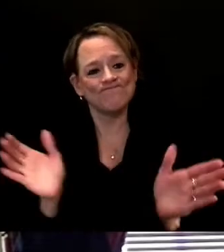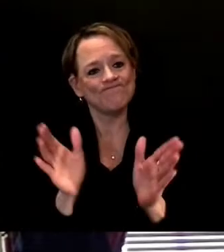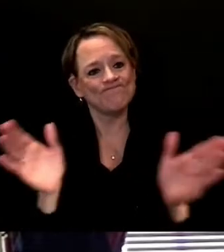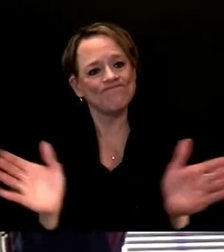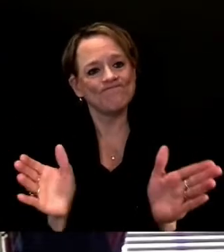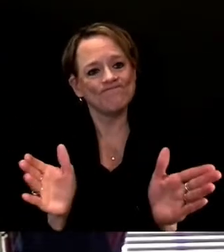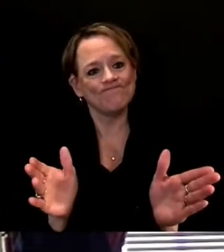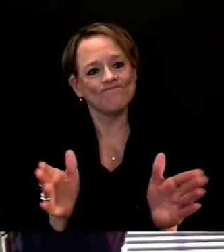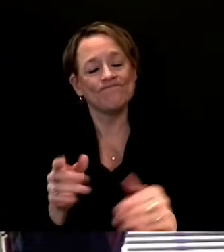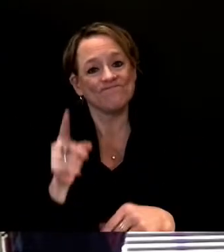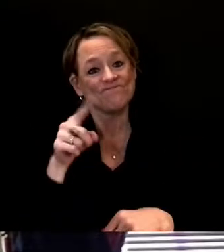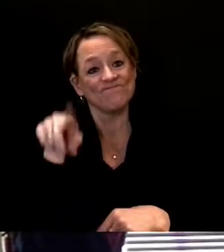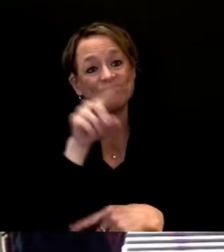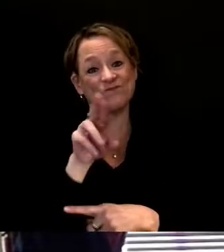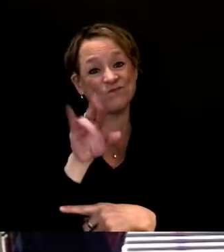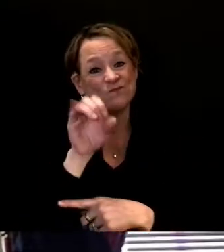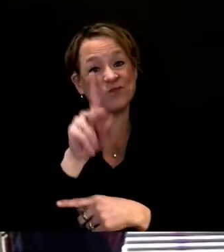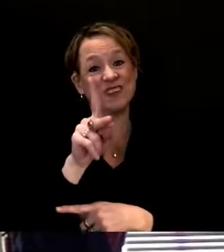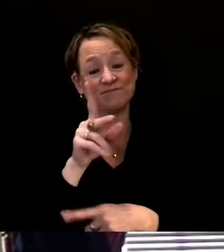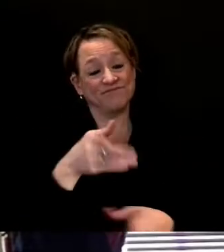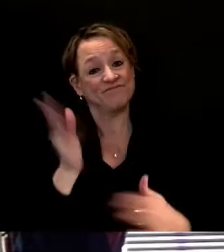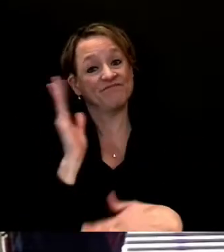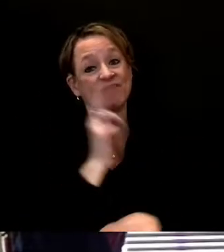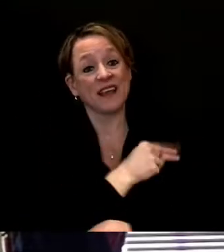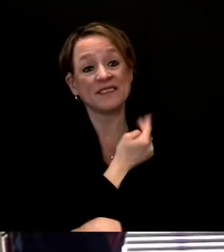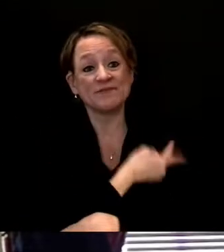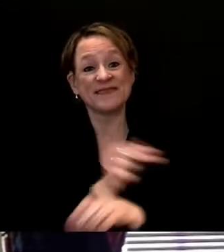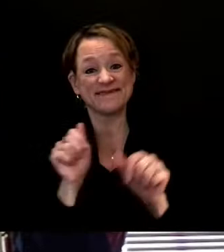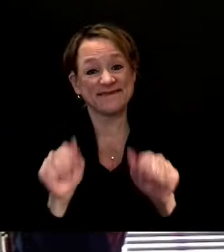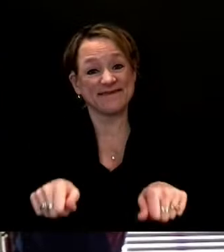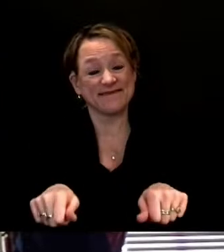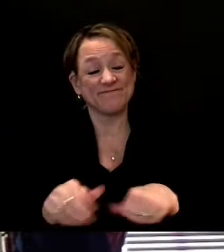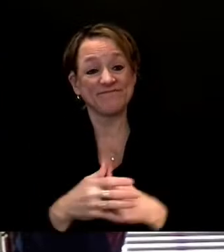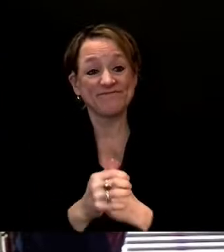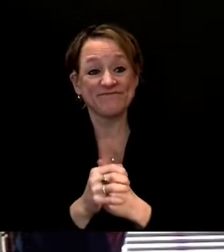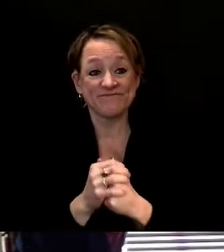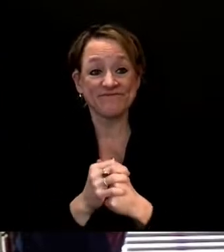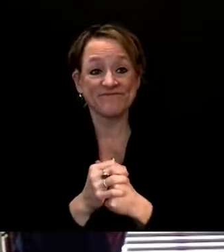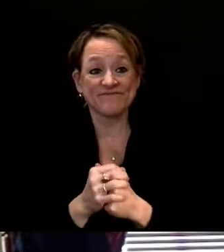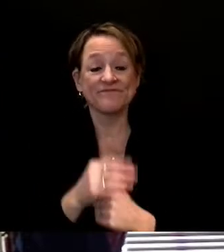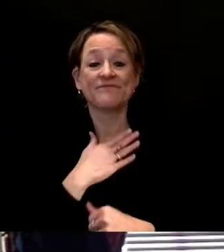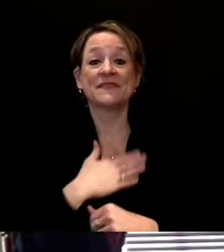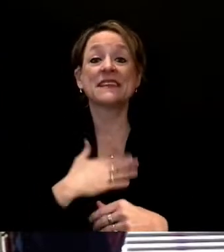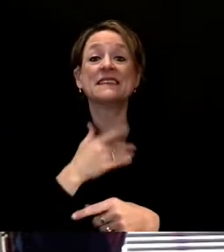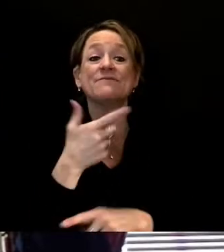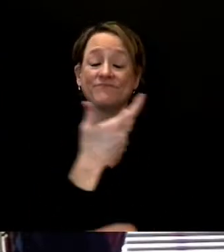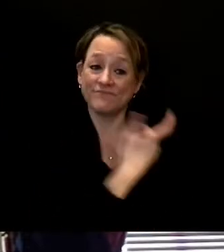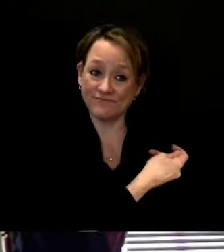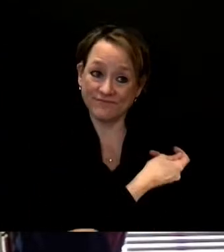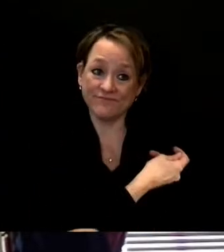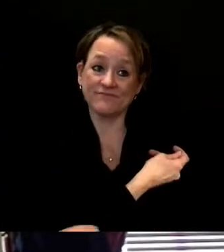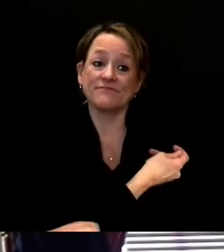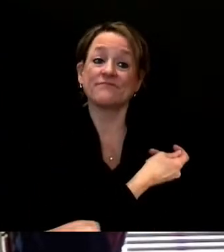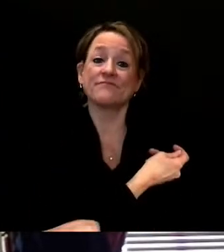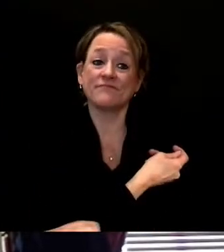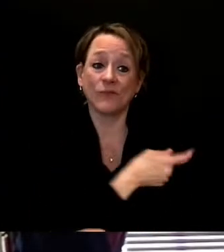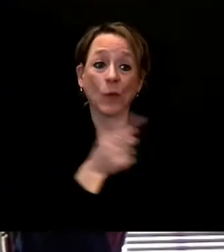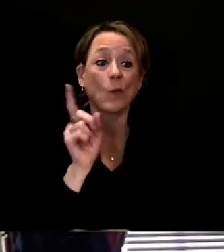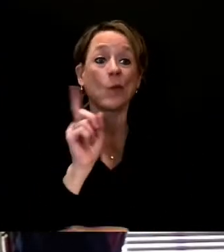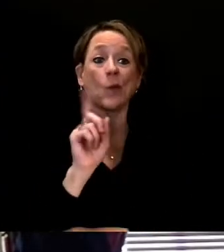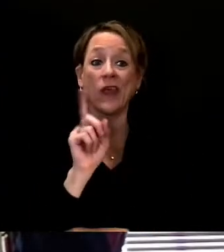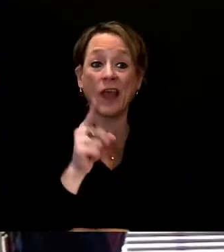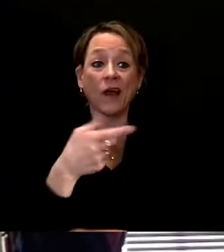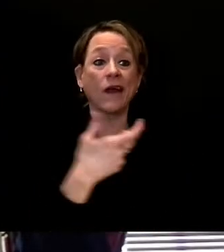to get a COVID vaccine. Go to vaccines.gov and find an appointment near you